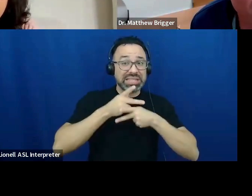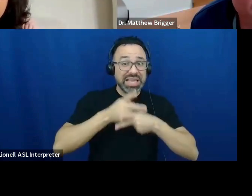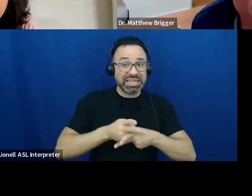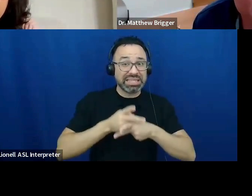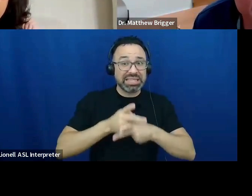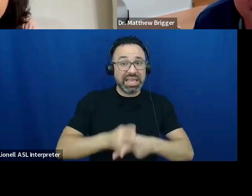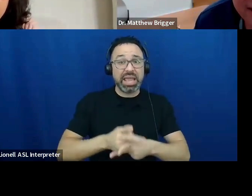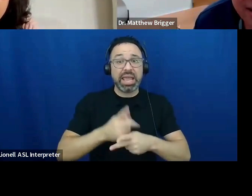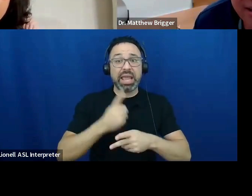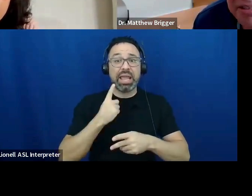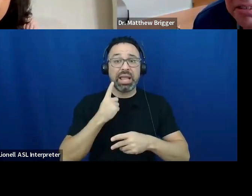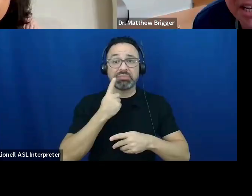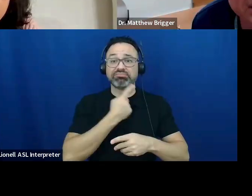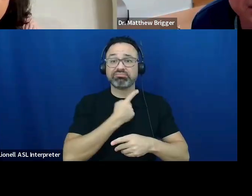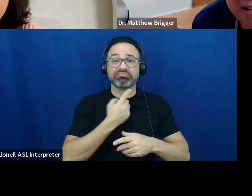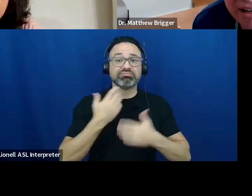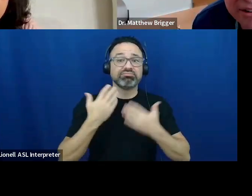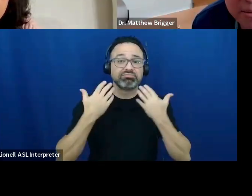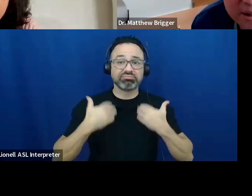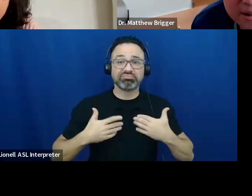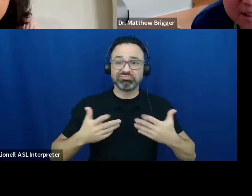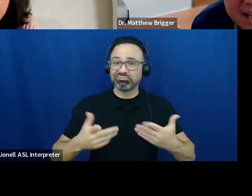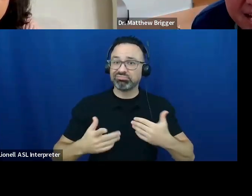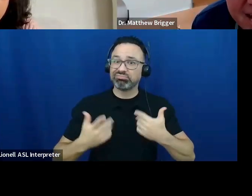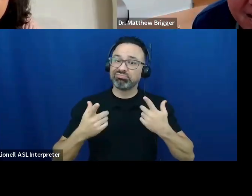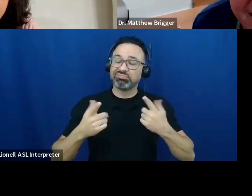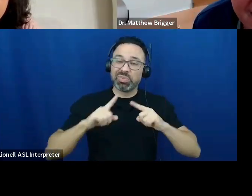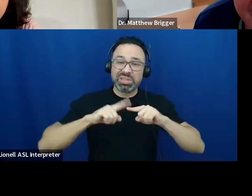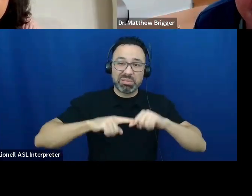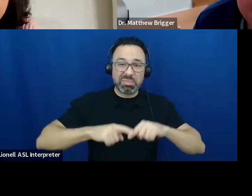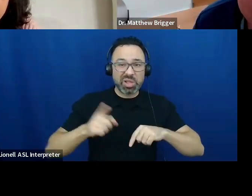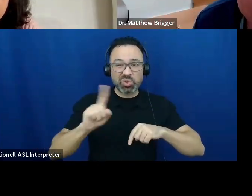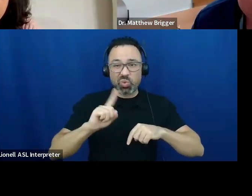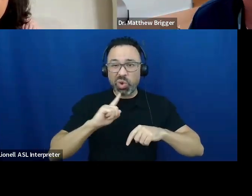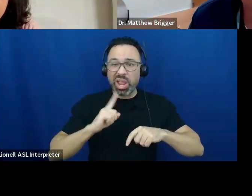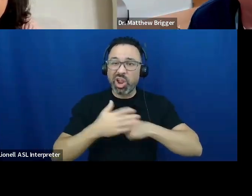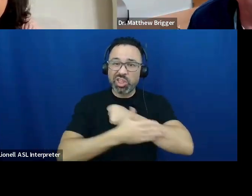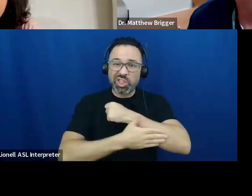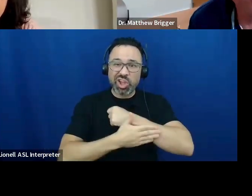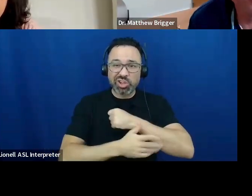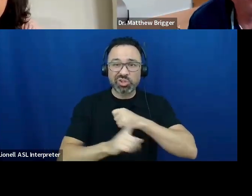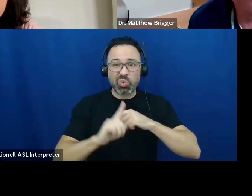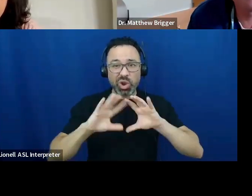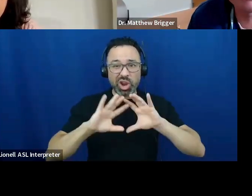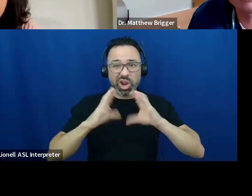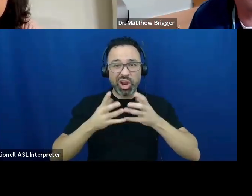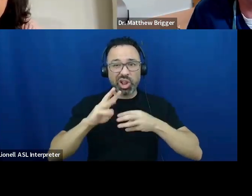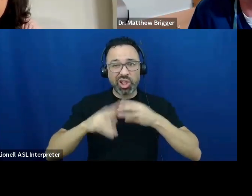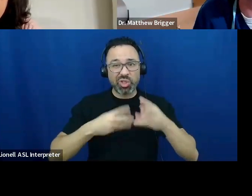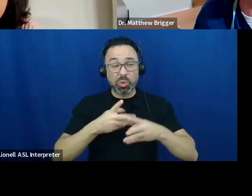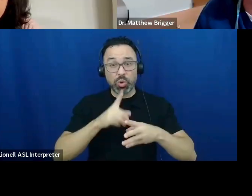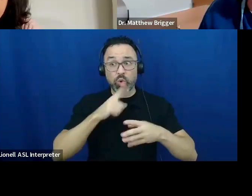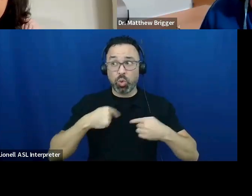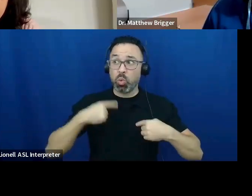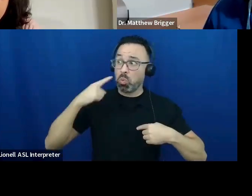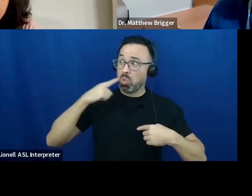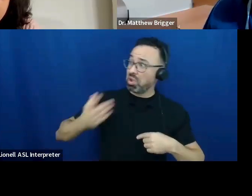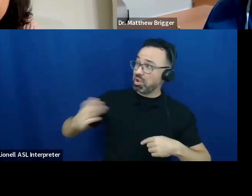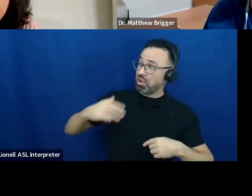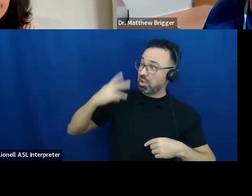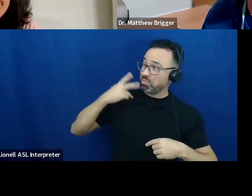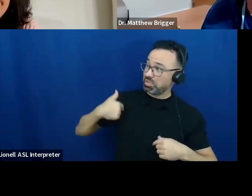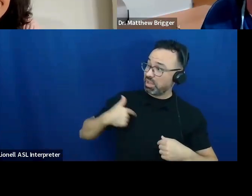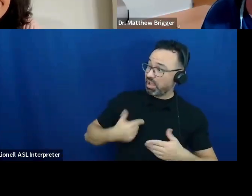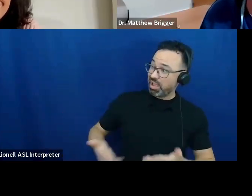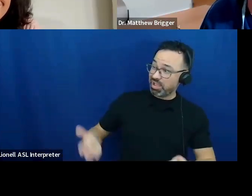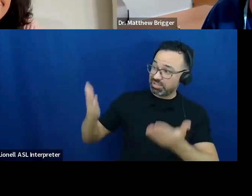different across the country and across the world. And sure, like for what do we think? We think you should come see all